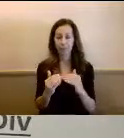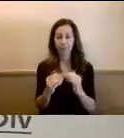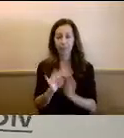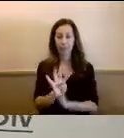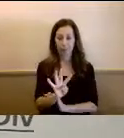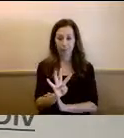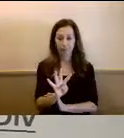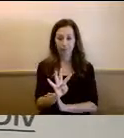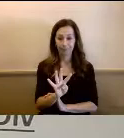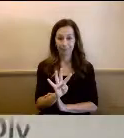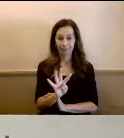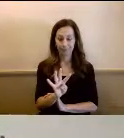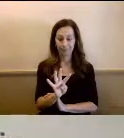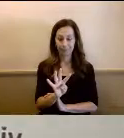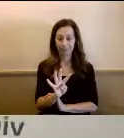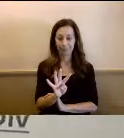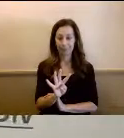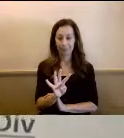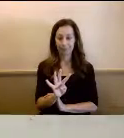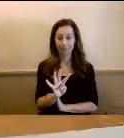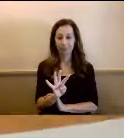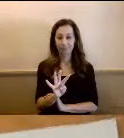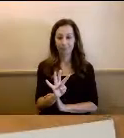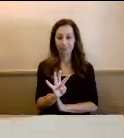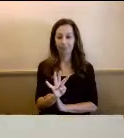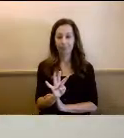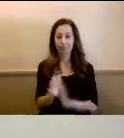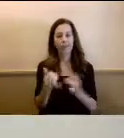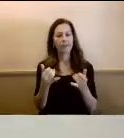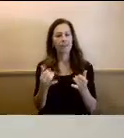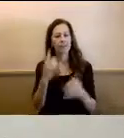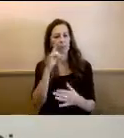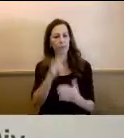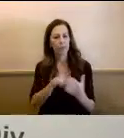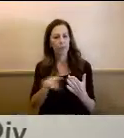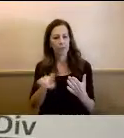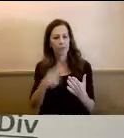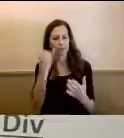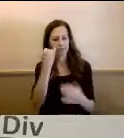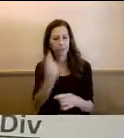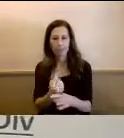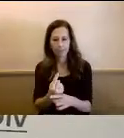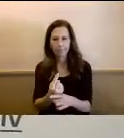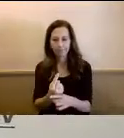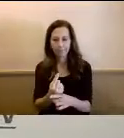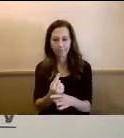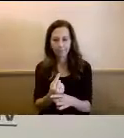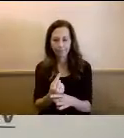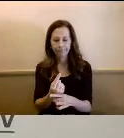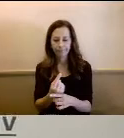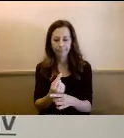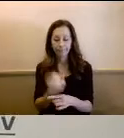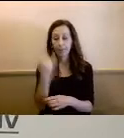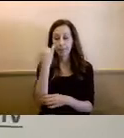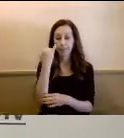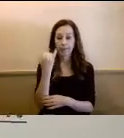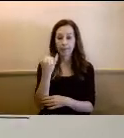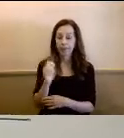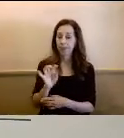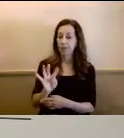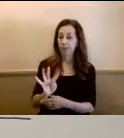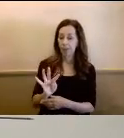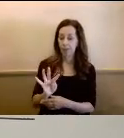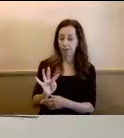equals 4. So let's just check and make sure. So if I have